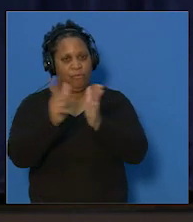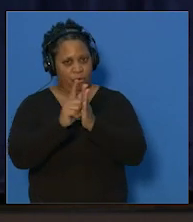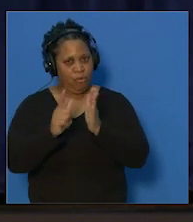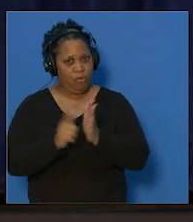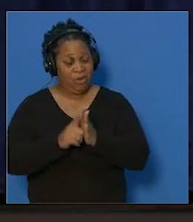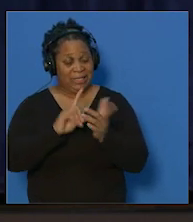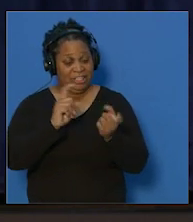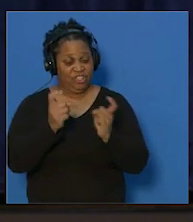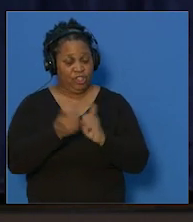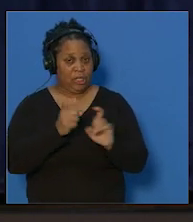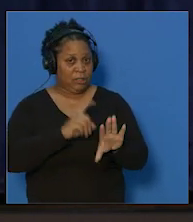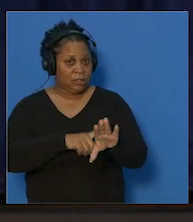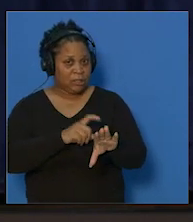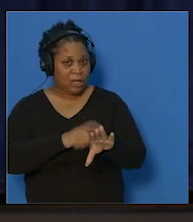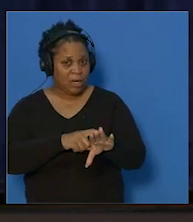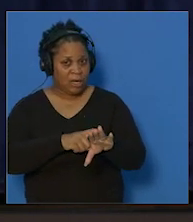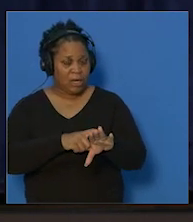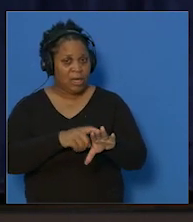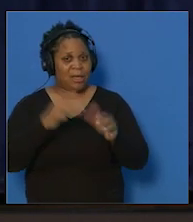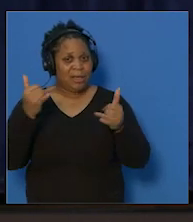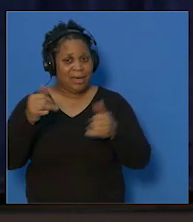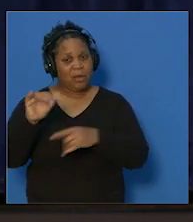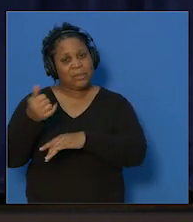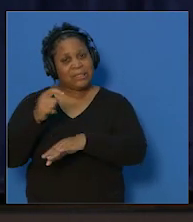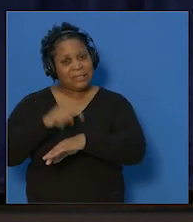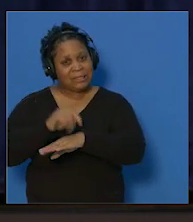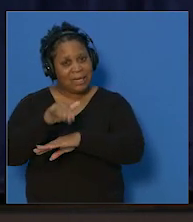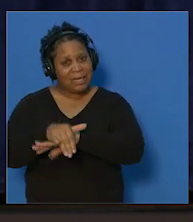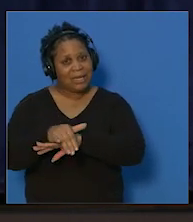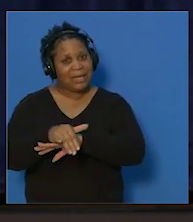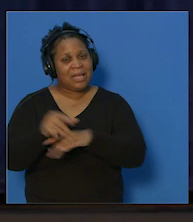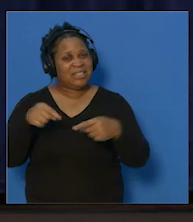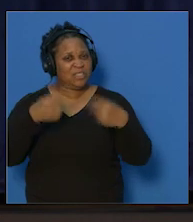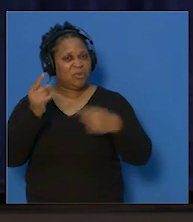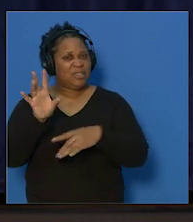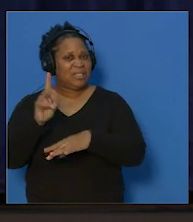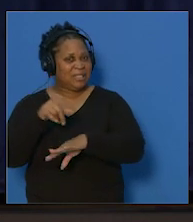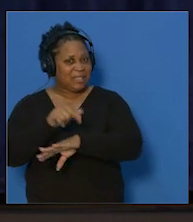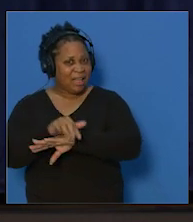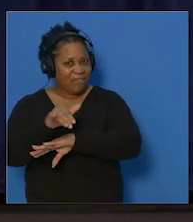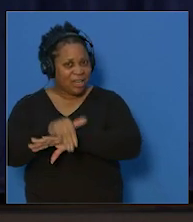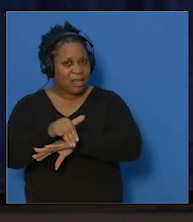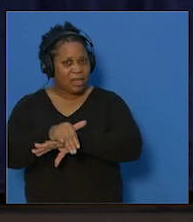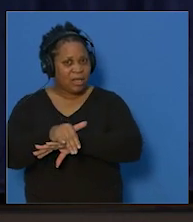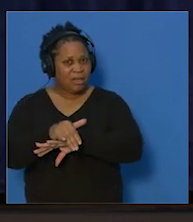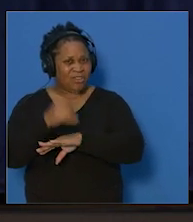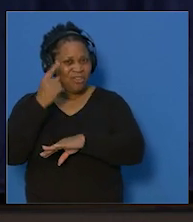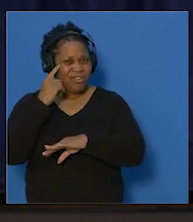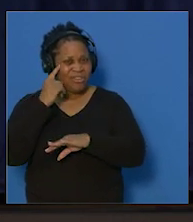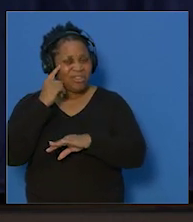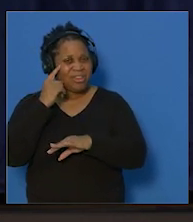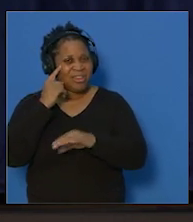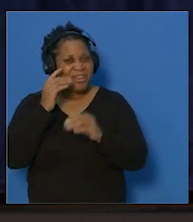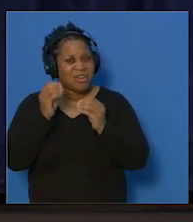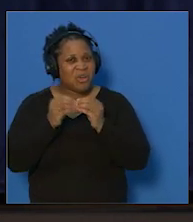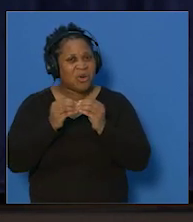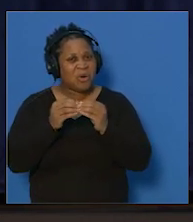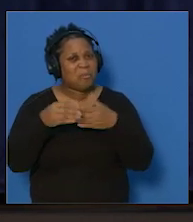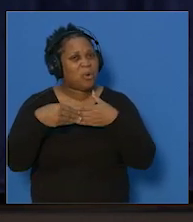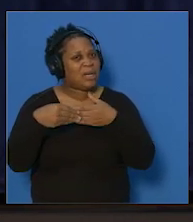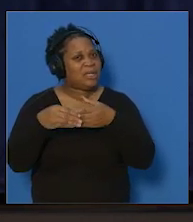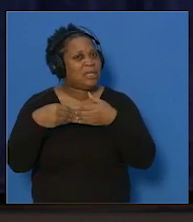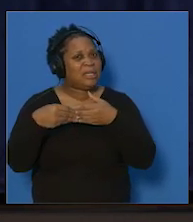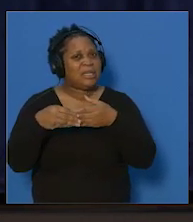is now and moved to 10 o'clock instead of 7 o'clock? Do you feel you're giving too much leeway